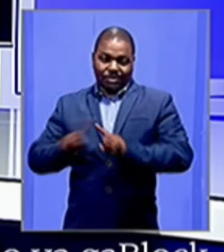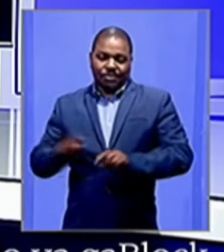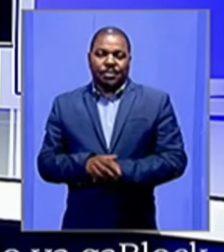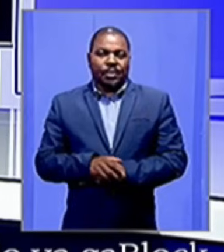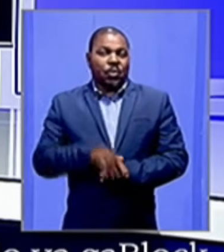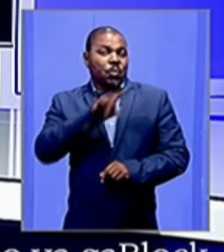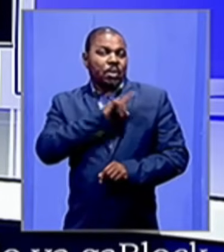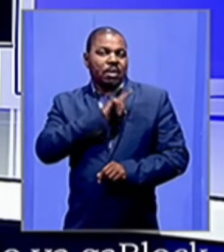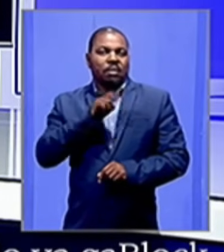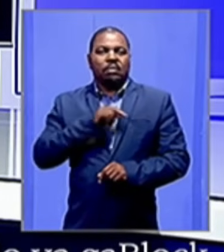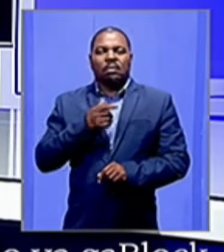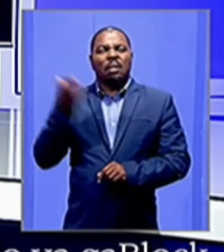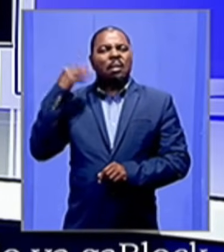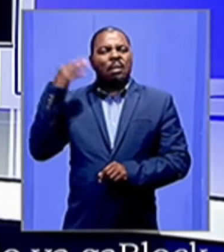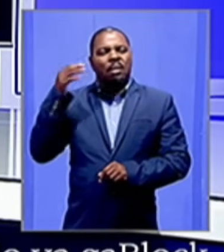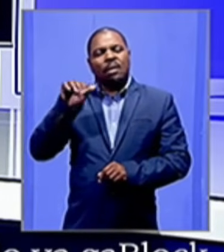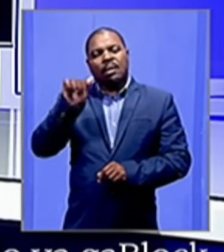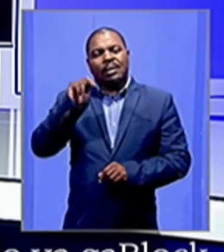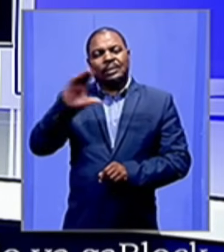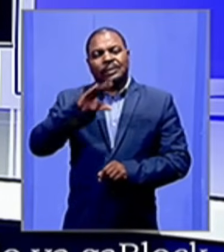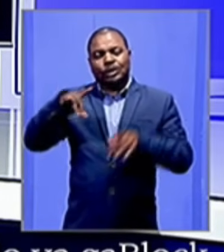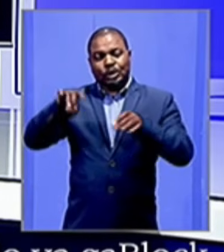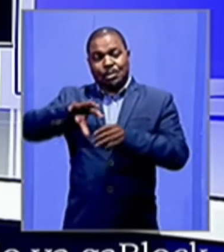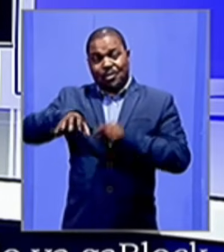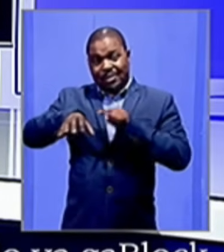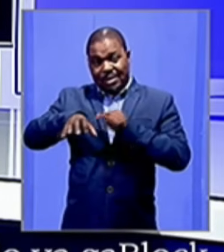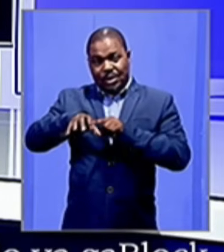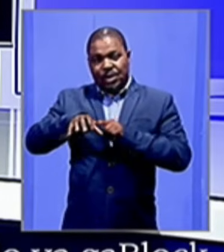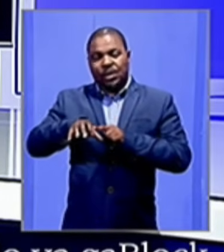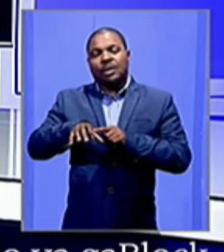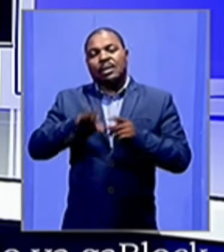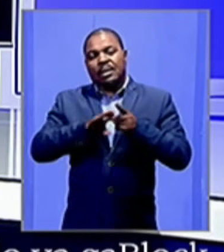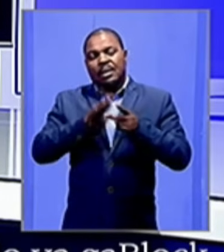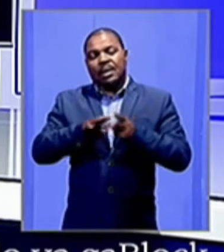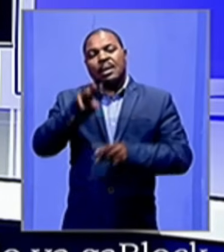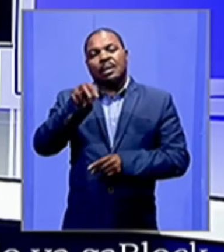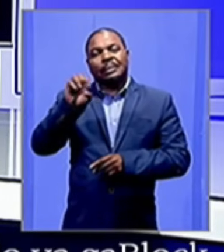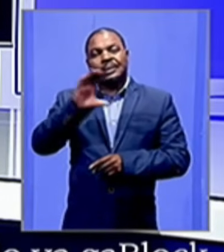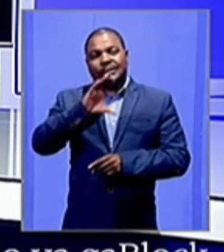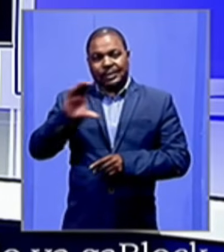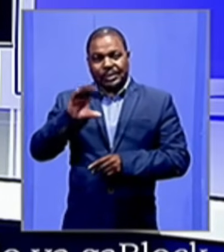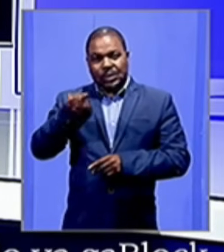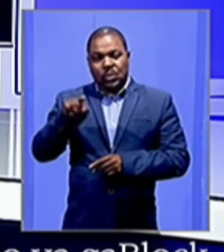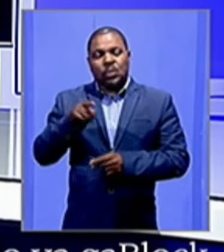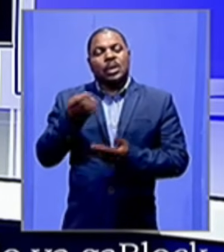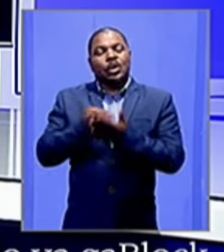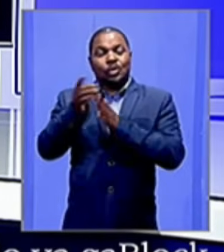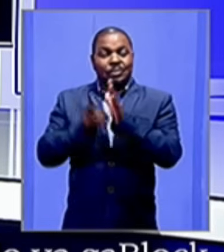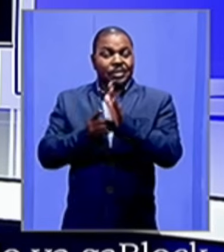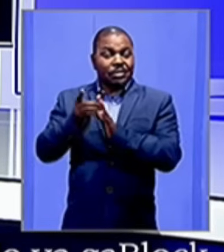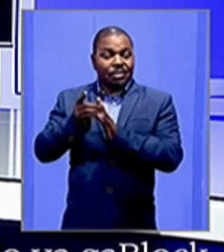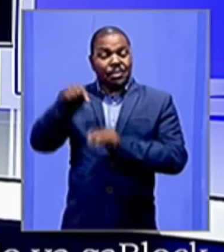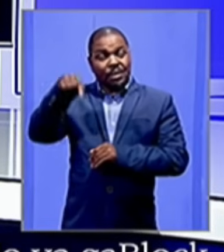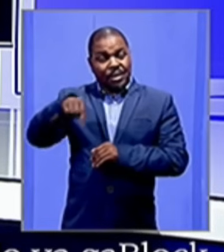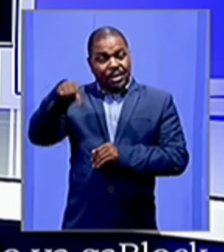ka go gololwa ka parola ga yo e neng e le monnasetilo wa porofense ya ANC le go nna mokhuduthamaga wa tlhabololo ya ikonomi ya